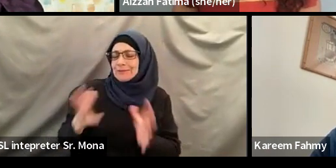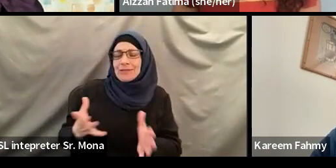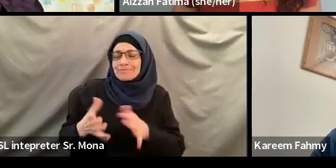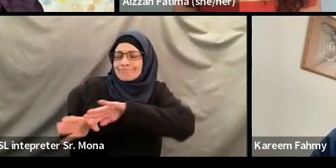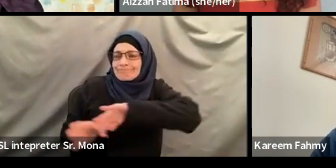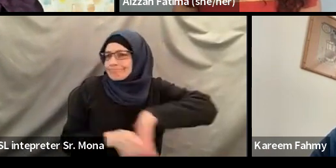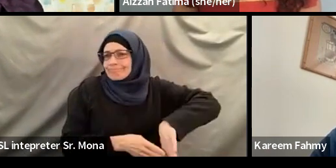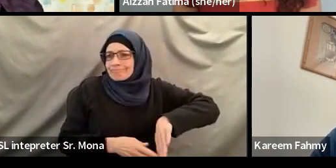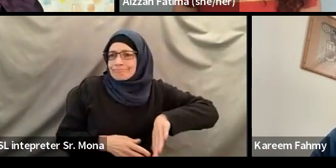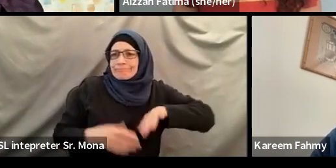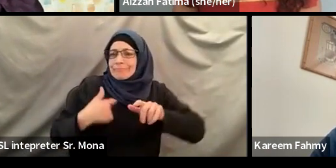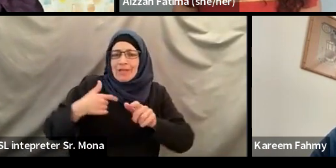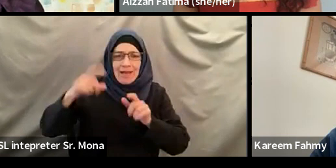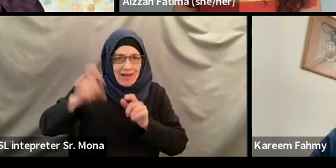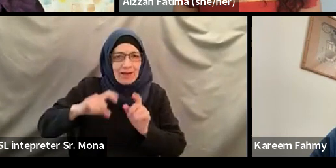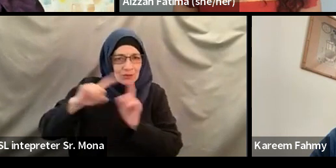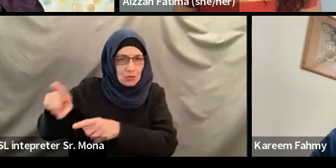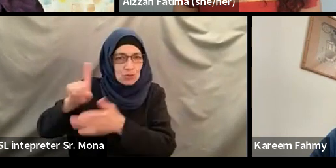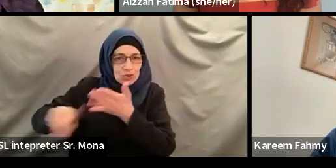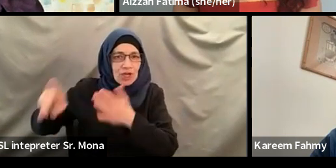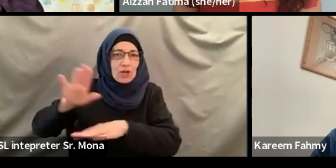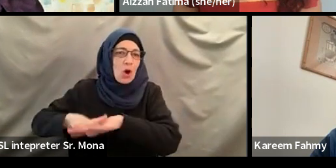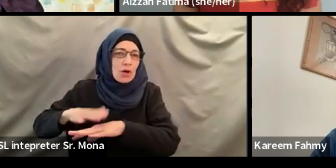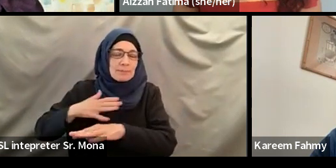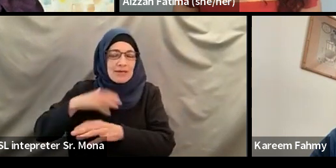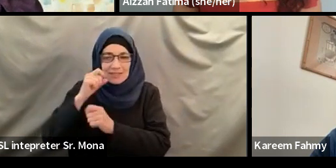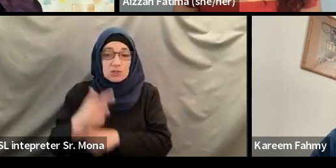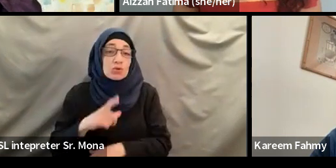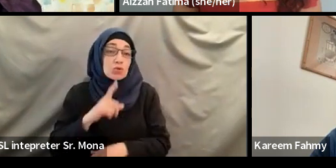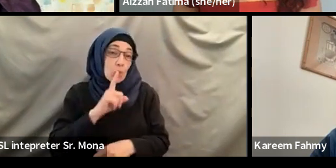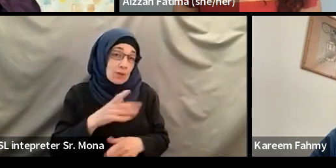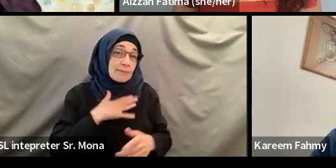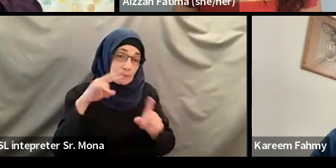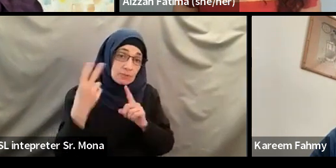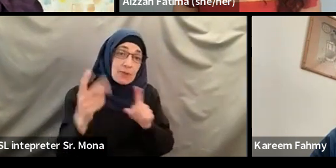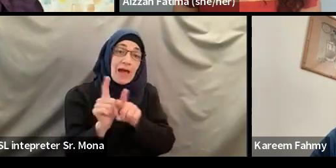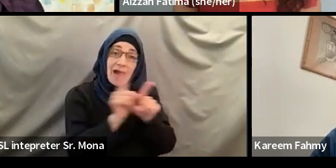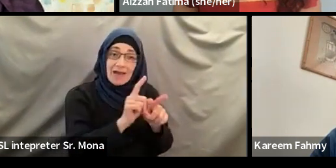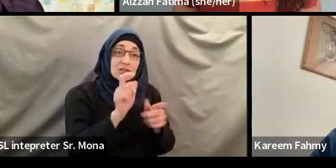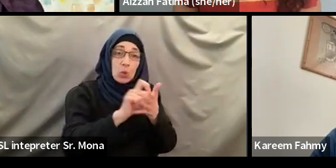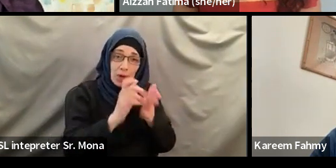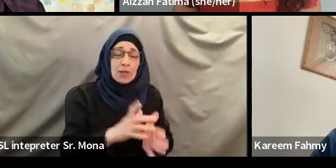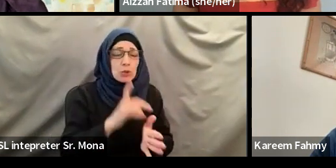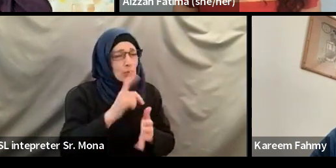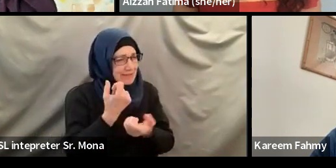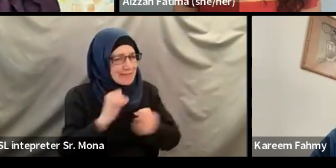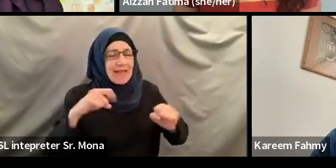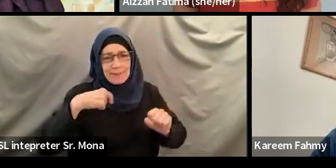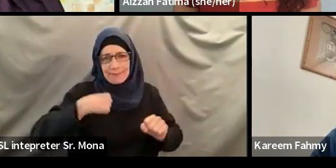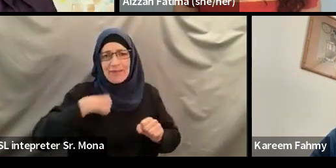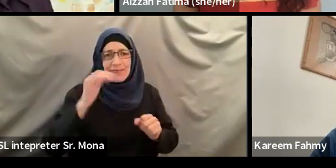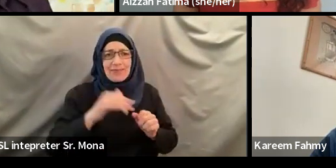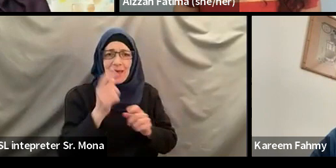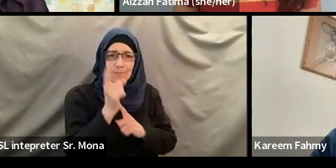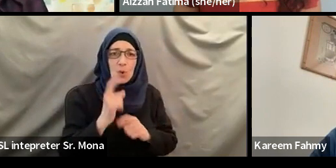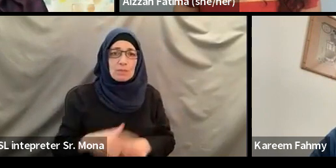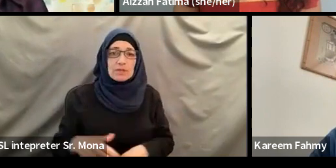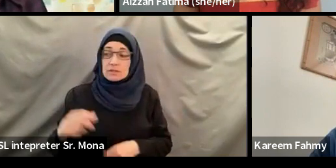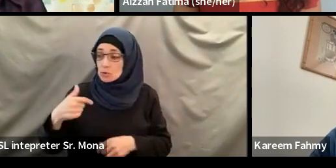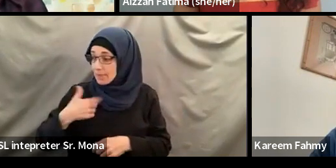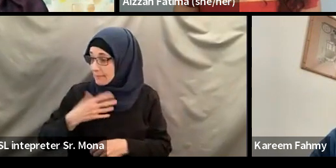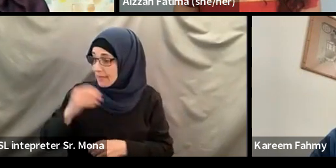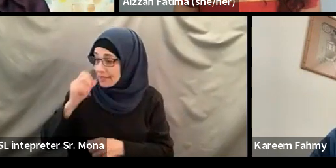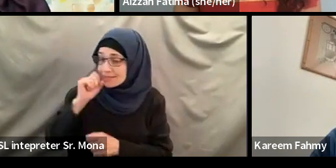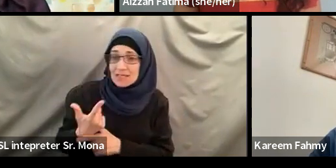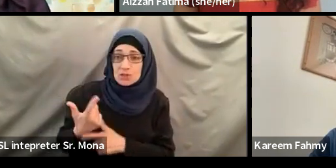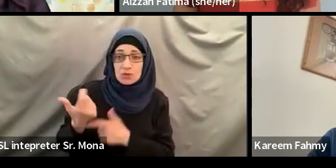as a writer got shaped by that moment. And, you know, as my sister and I were trying to process, like, who are we? We're like 20 somethings